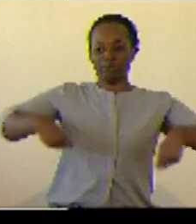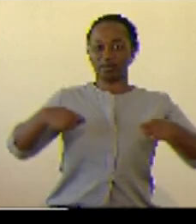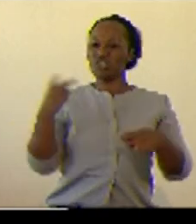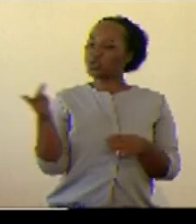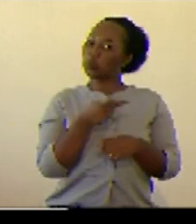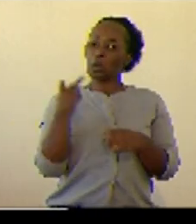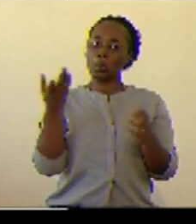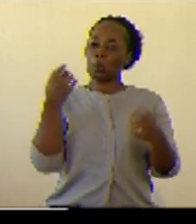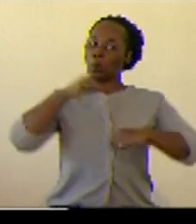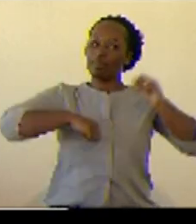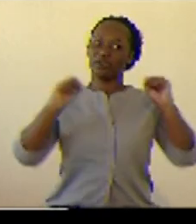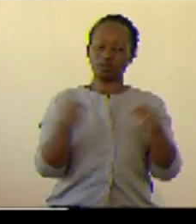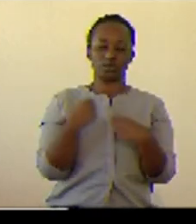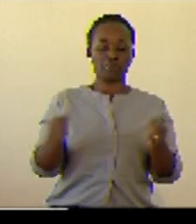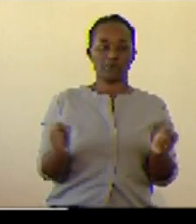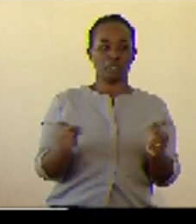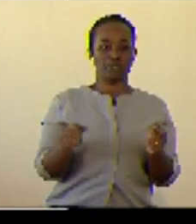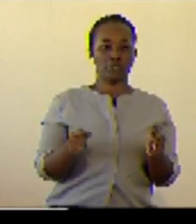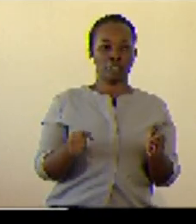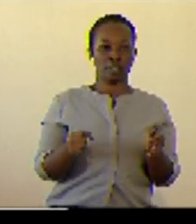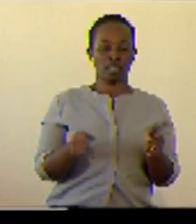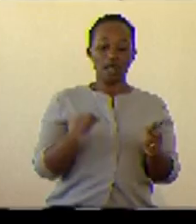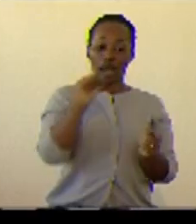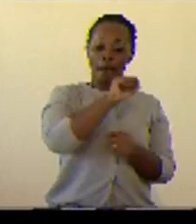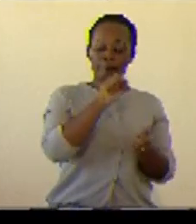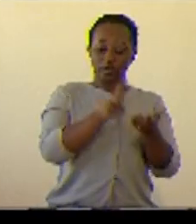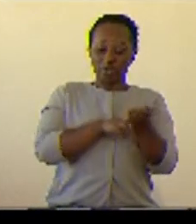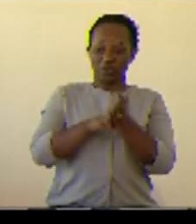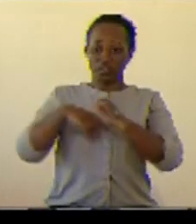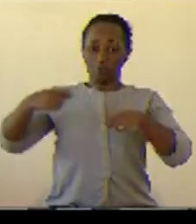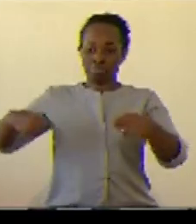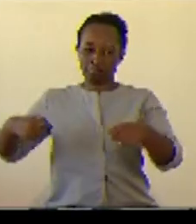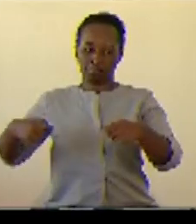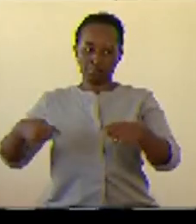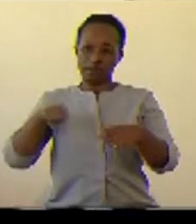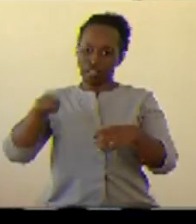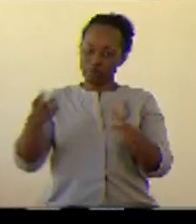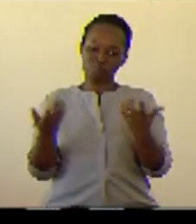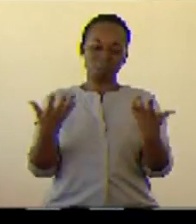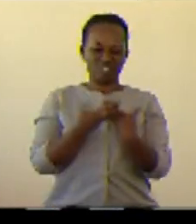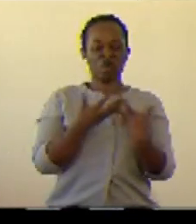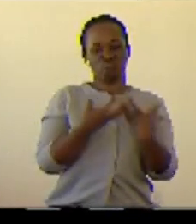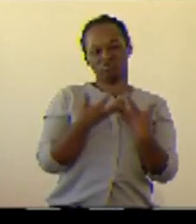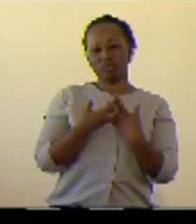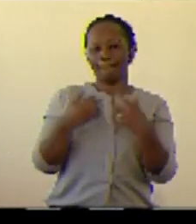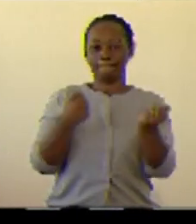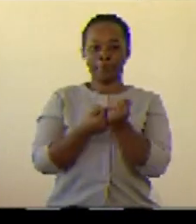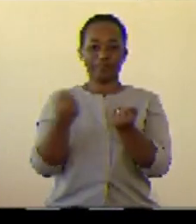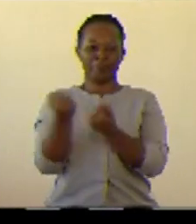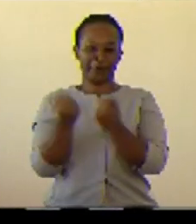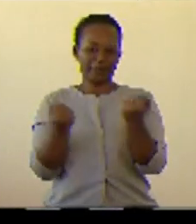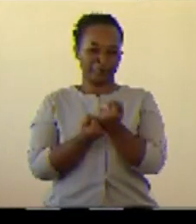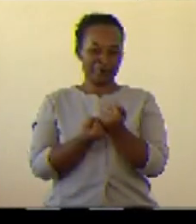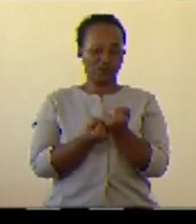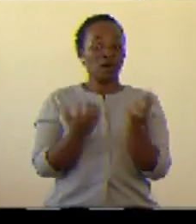Goods are related, tires are used by cars. Those are complementary goods now in economics. Complementary goods, they are used together. They are